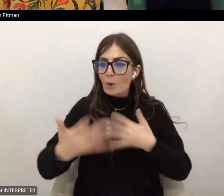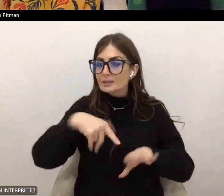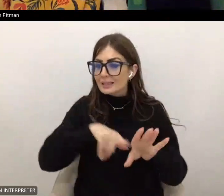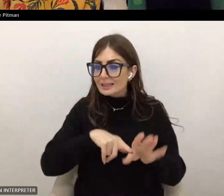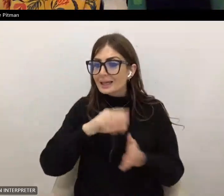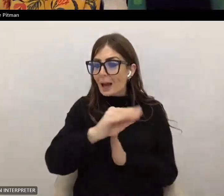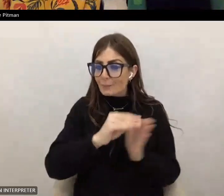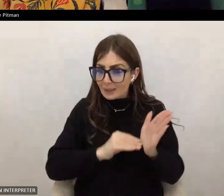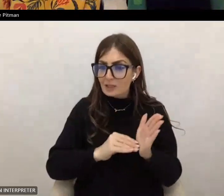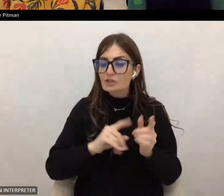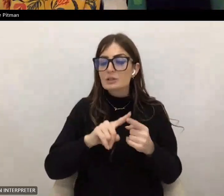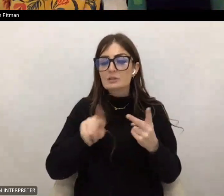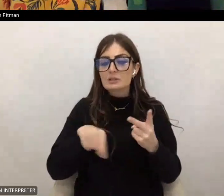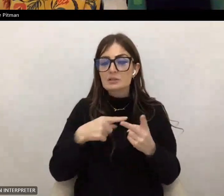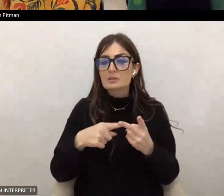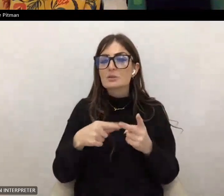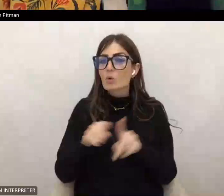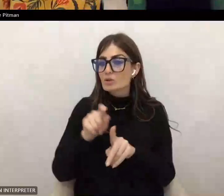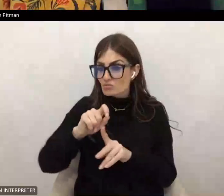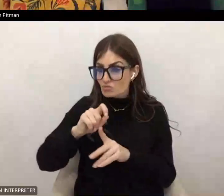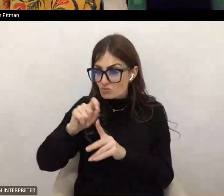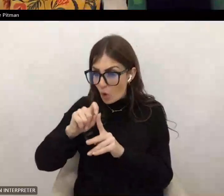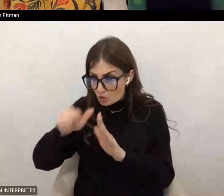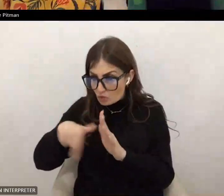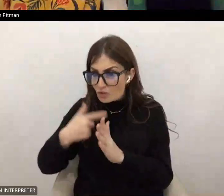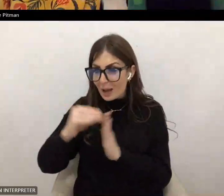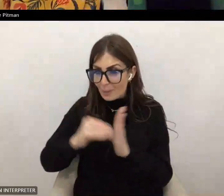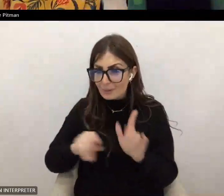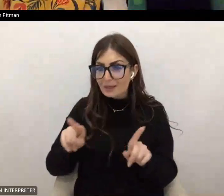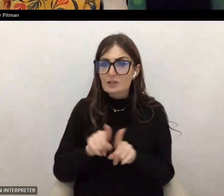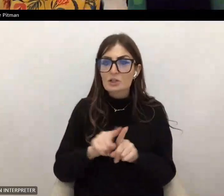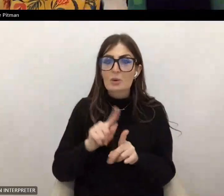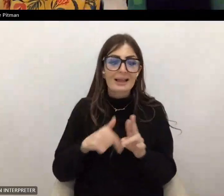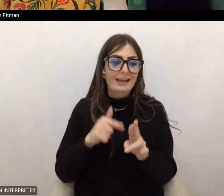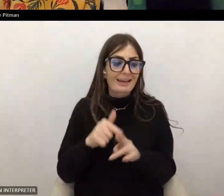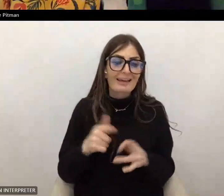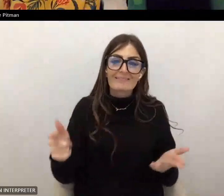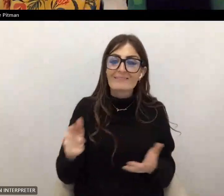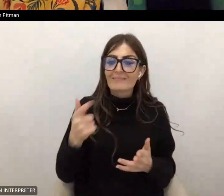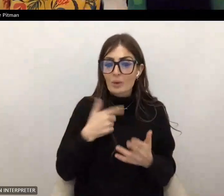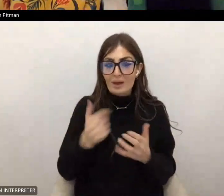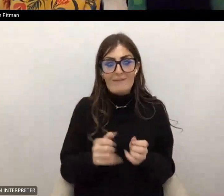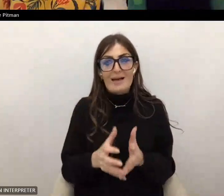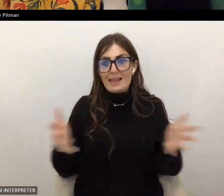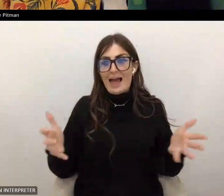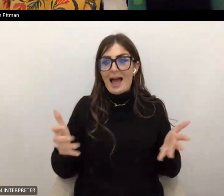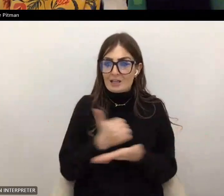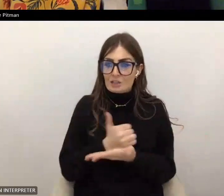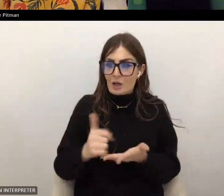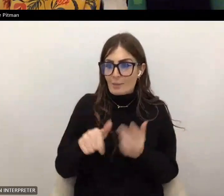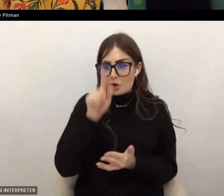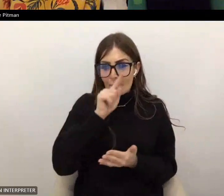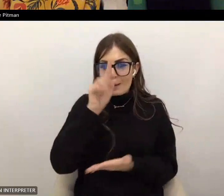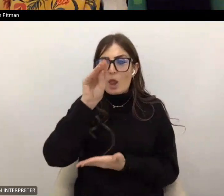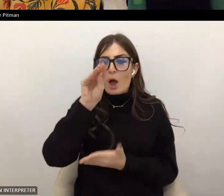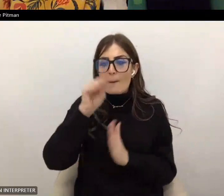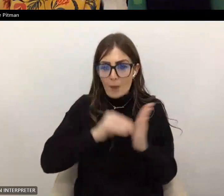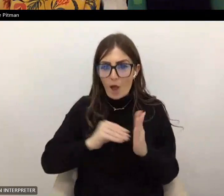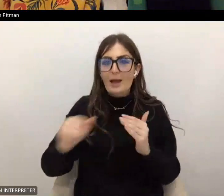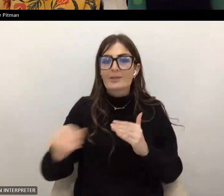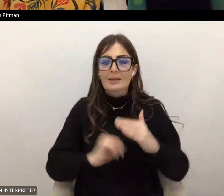project applications. In the event that the likely event where we have large numbers of applications, there's capacity for those boards